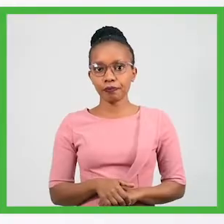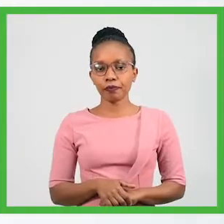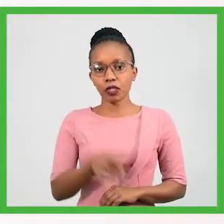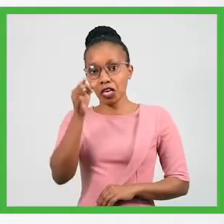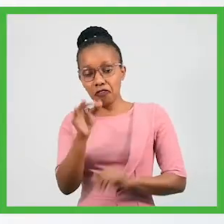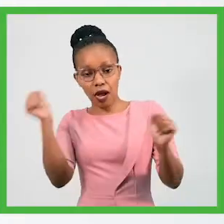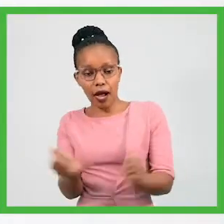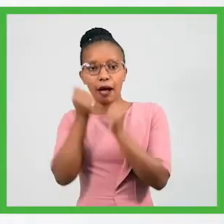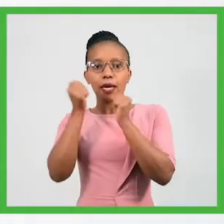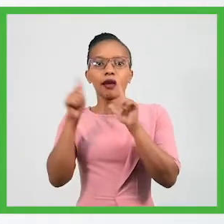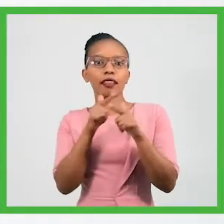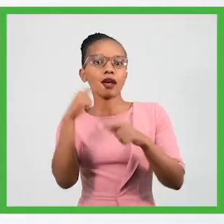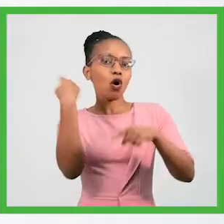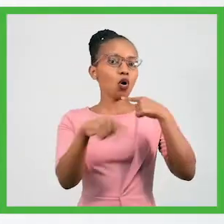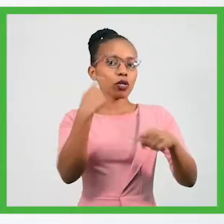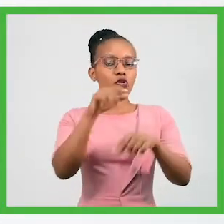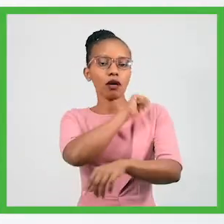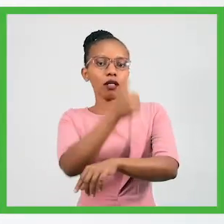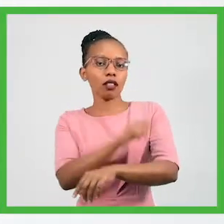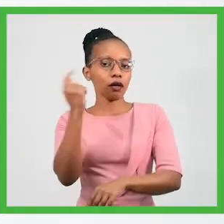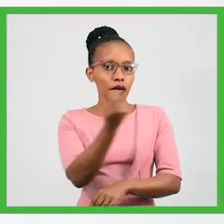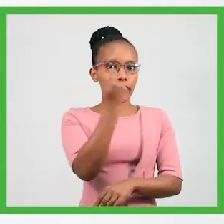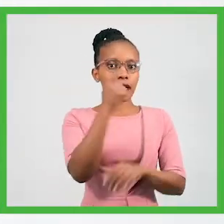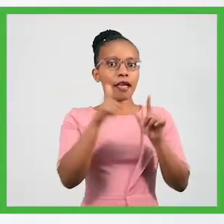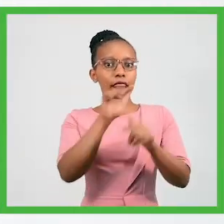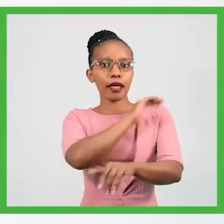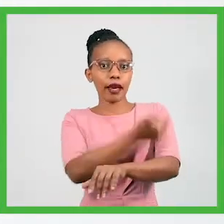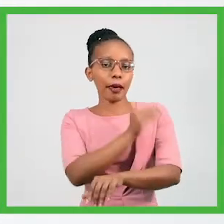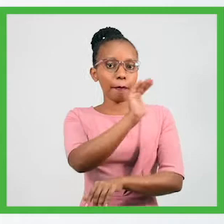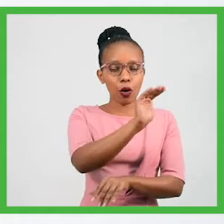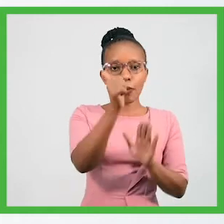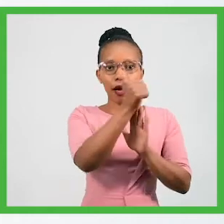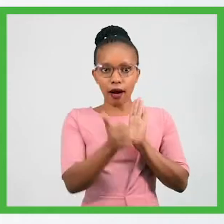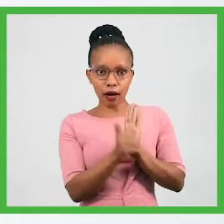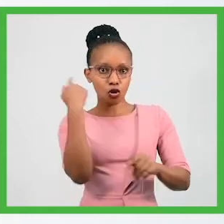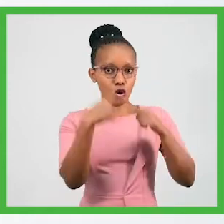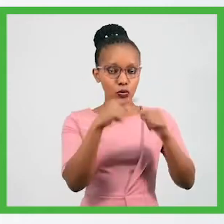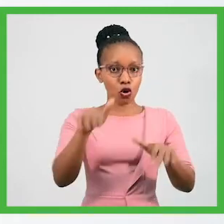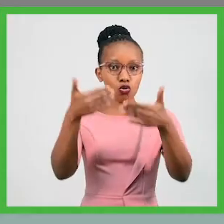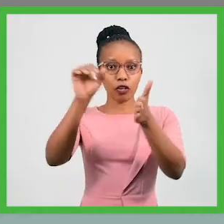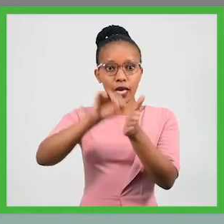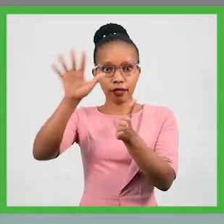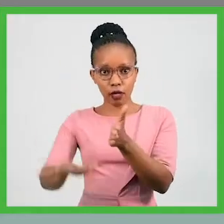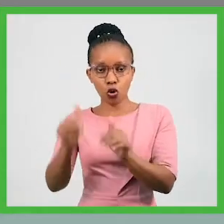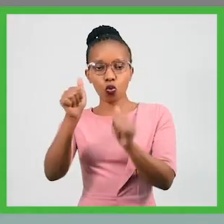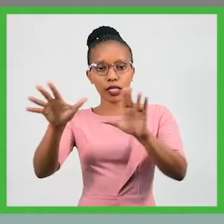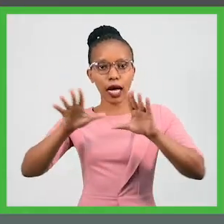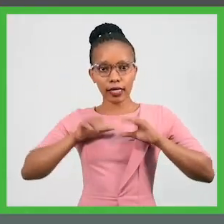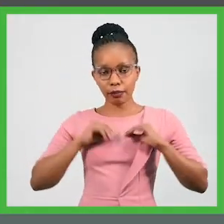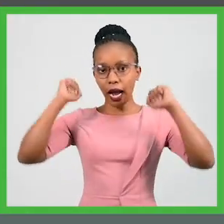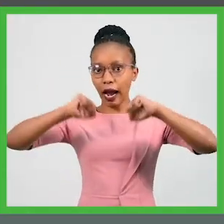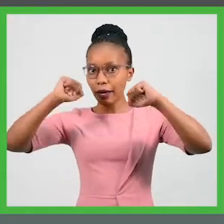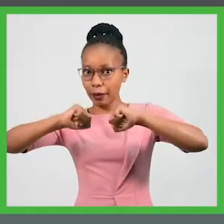such instances, the Competition Authority of Kenya is empowered by the Competition Act to grant exemptions that allow such